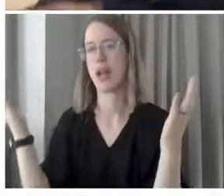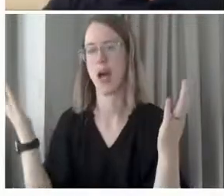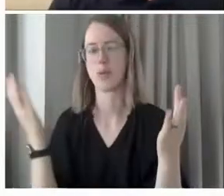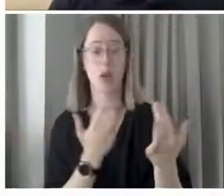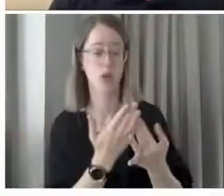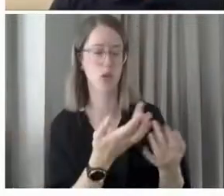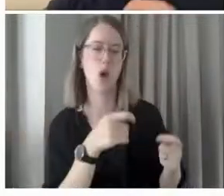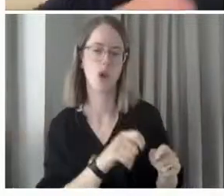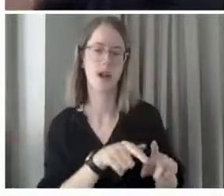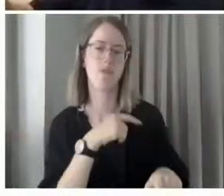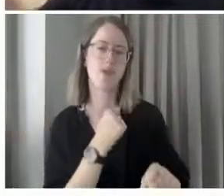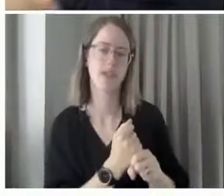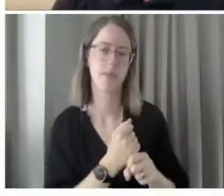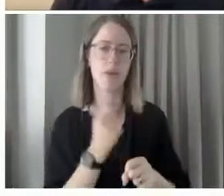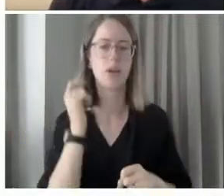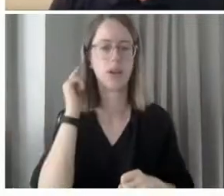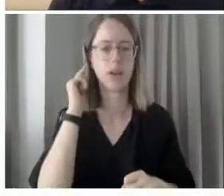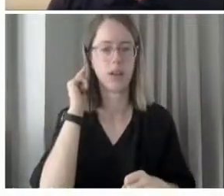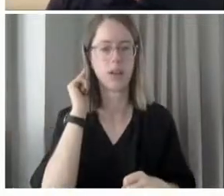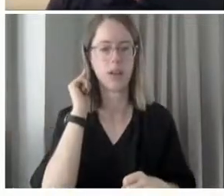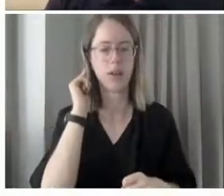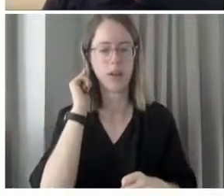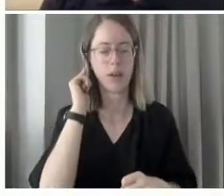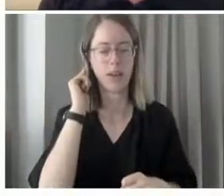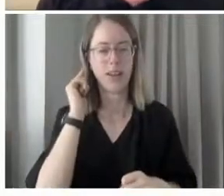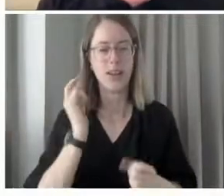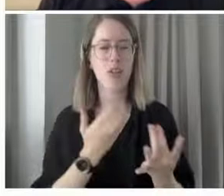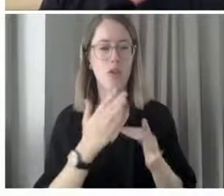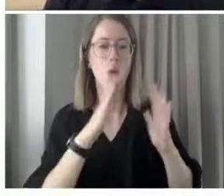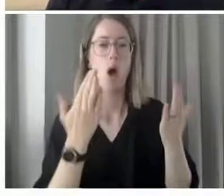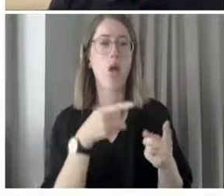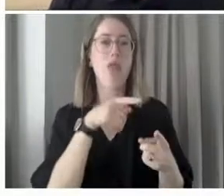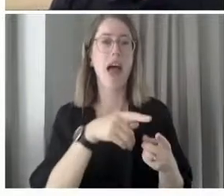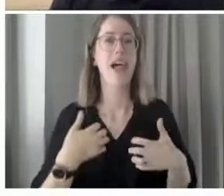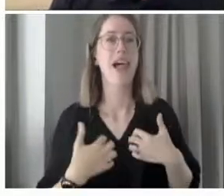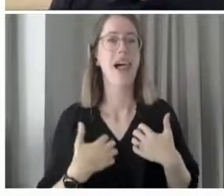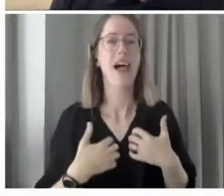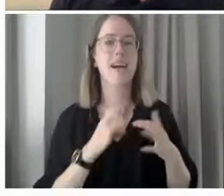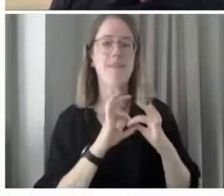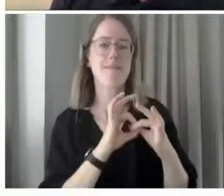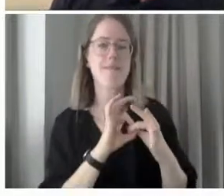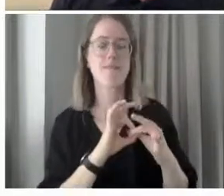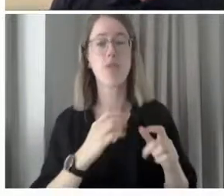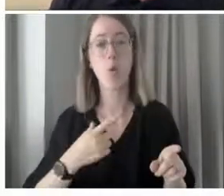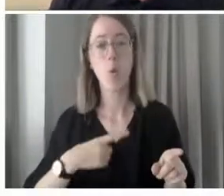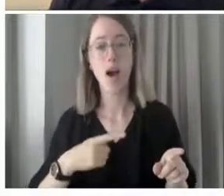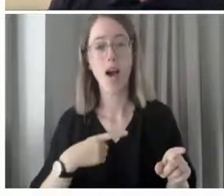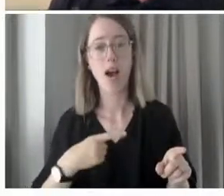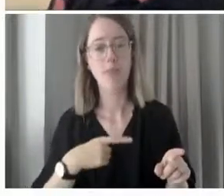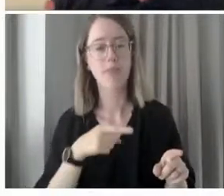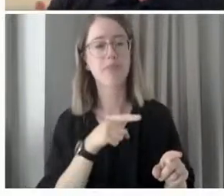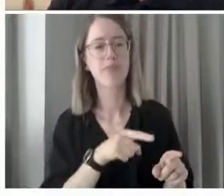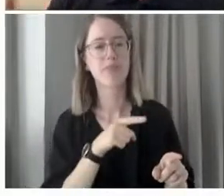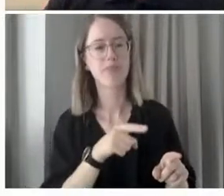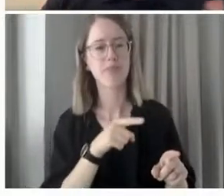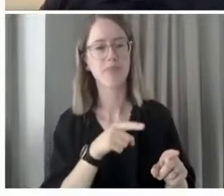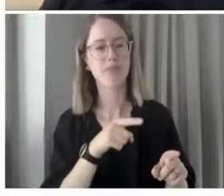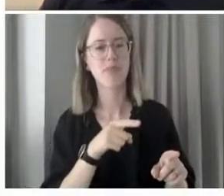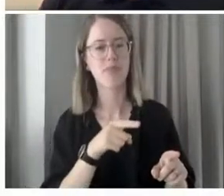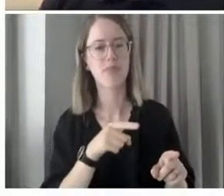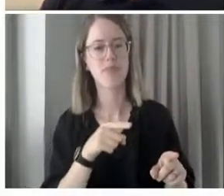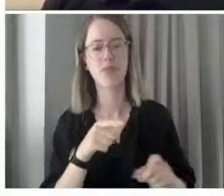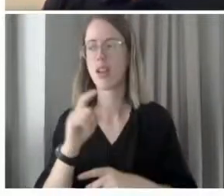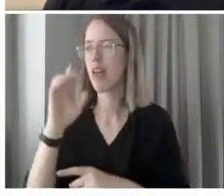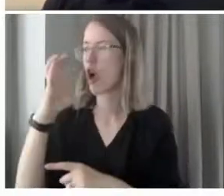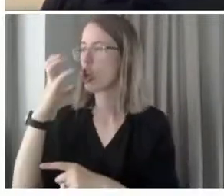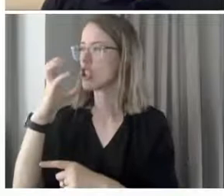lockdowns worldwide. They just couldn't get enough. But it's because they were literally cut off from the oxygen of the